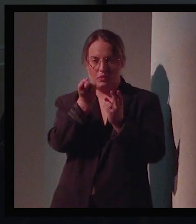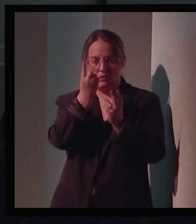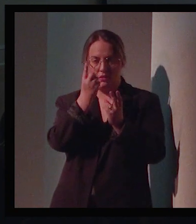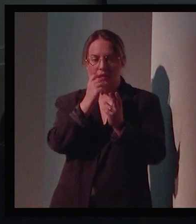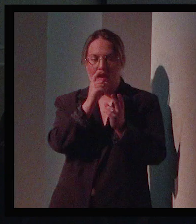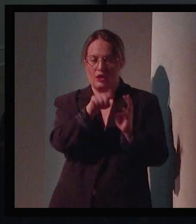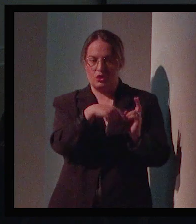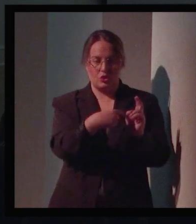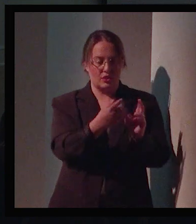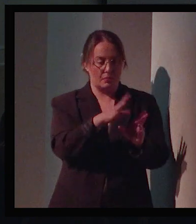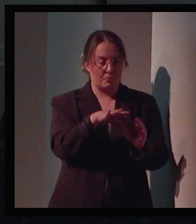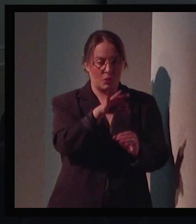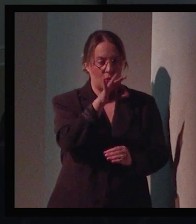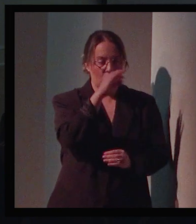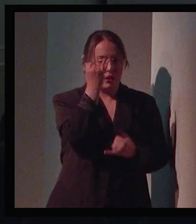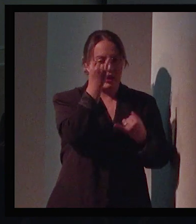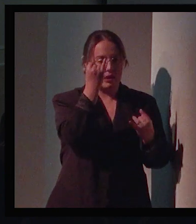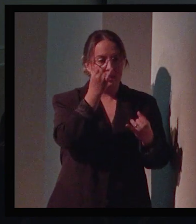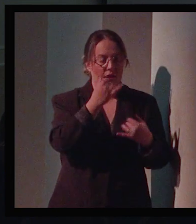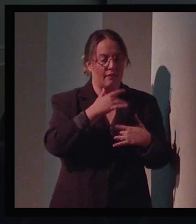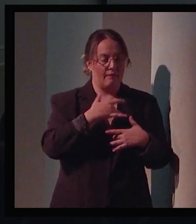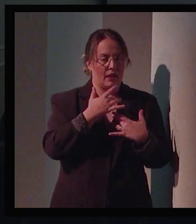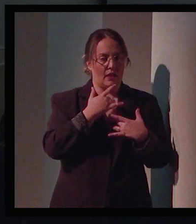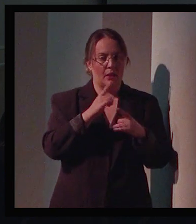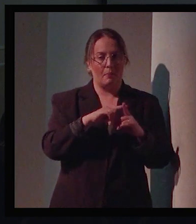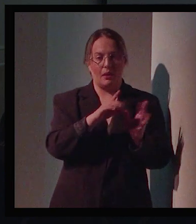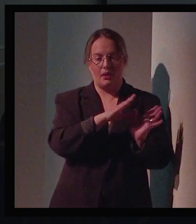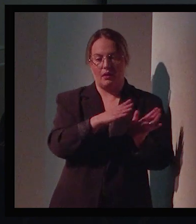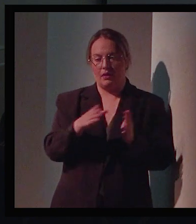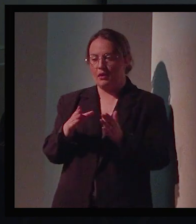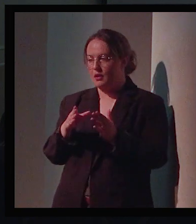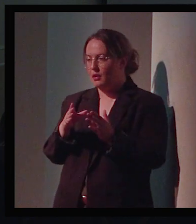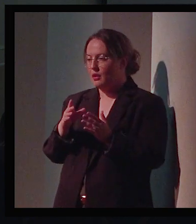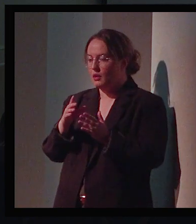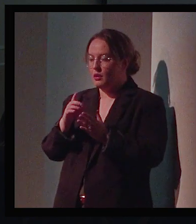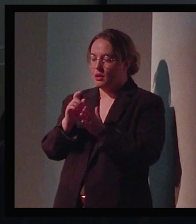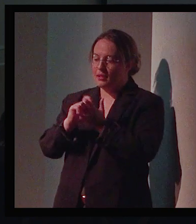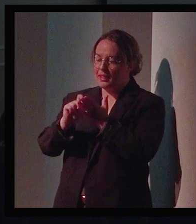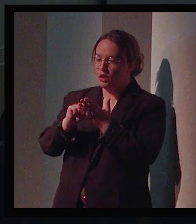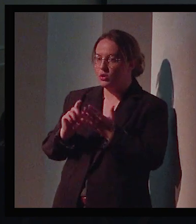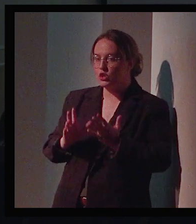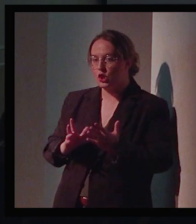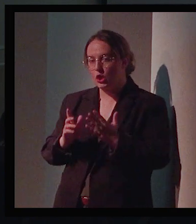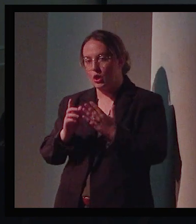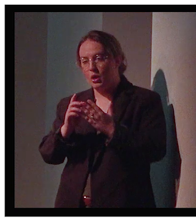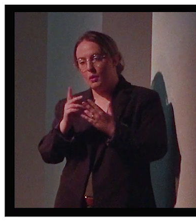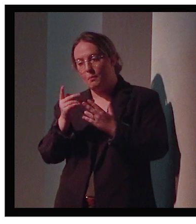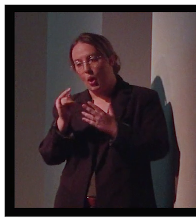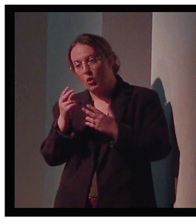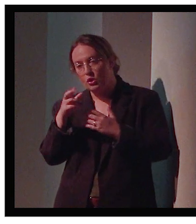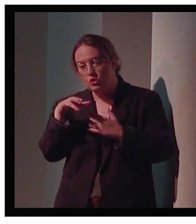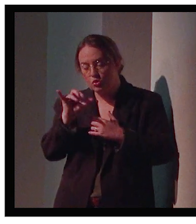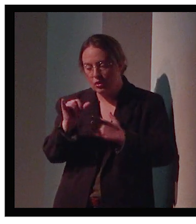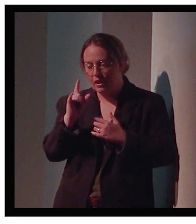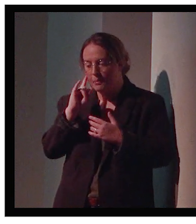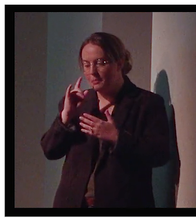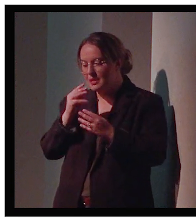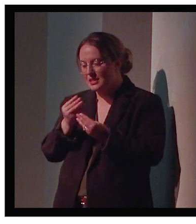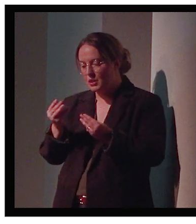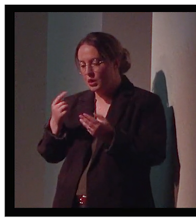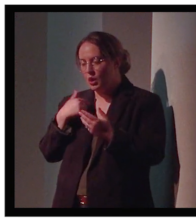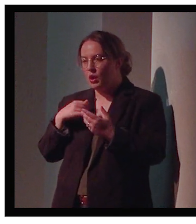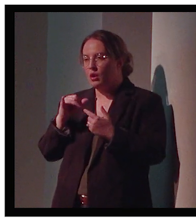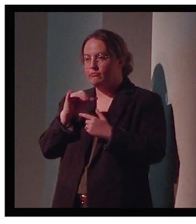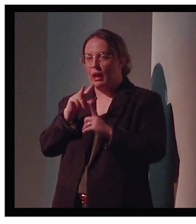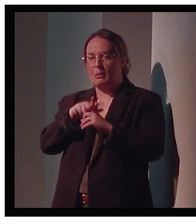spiritual ideas and subjective feelings, often turning to literature and poetry for source material. Here, Redon